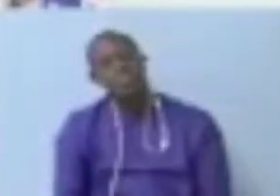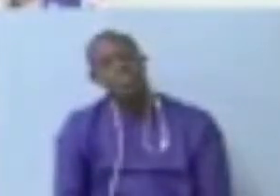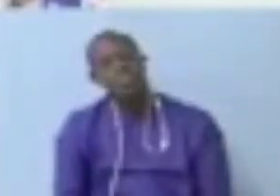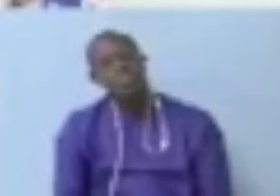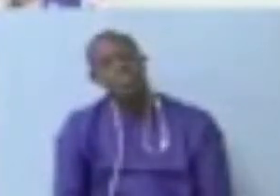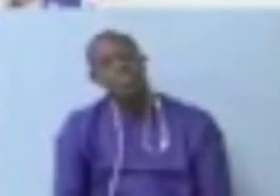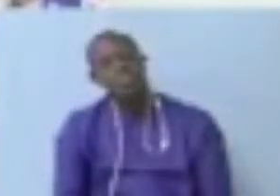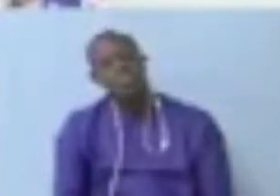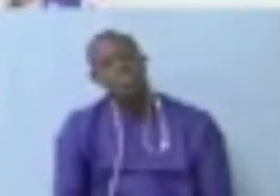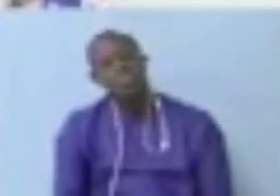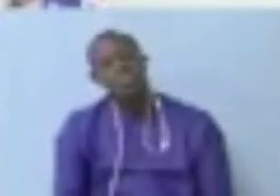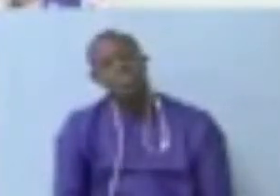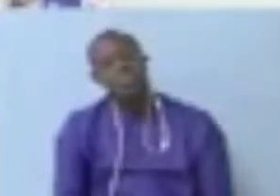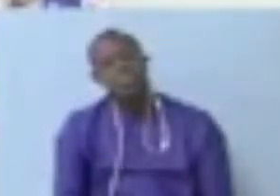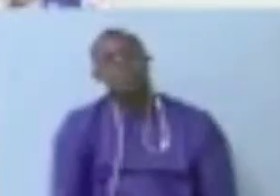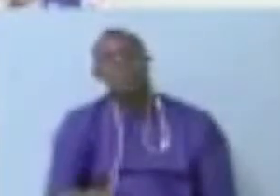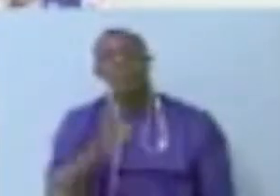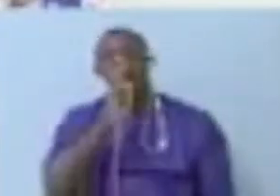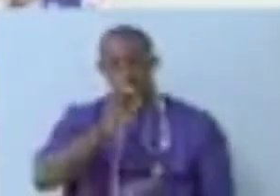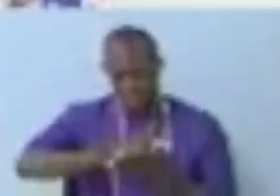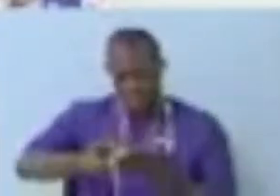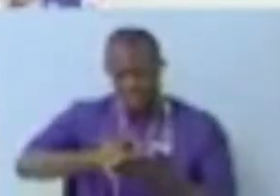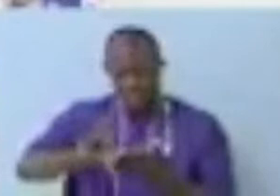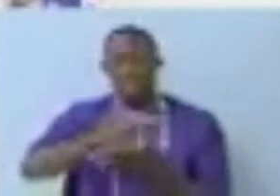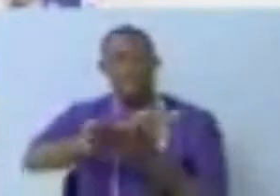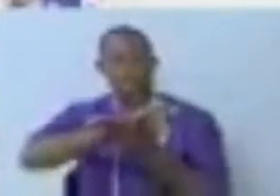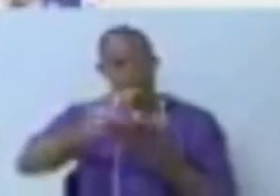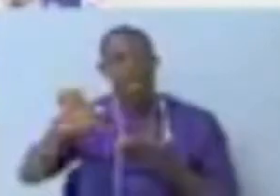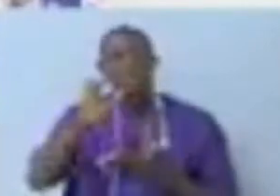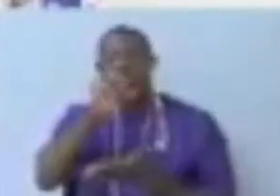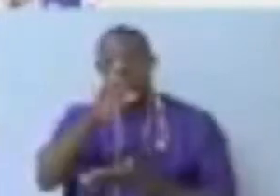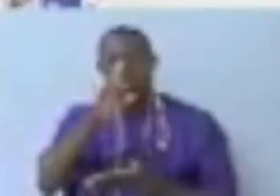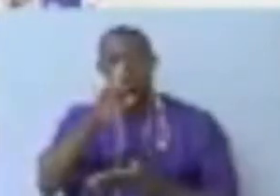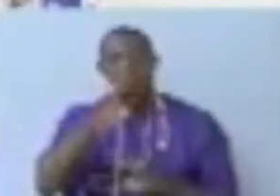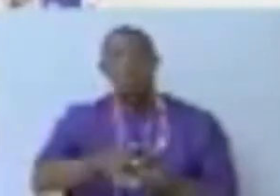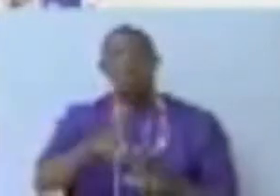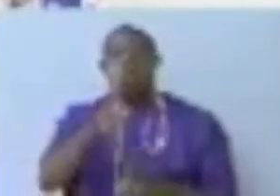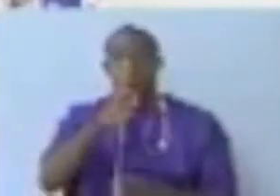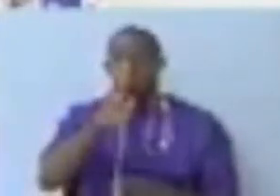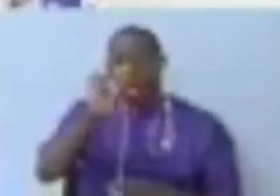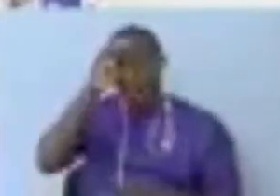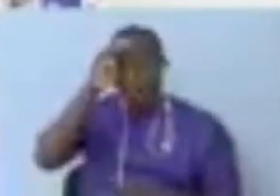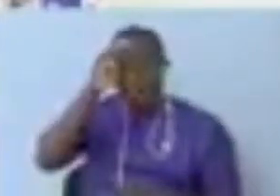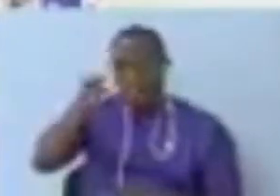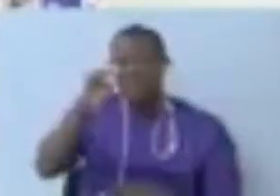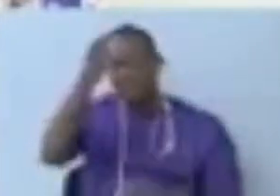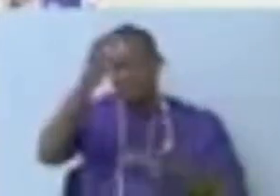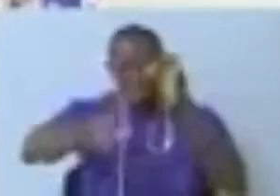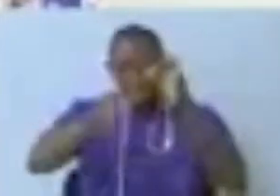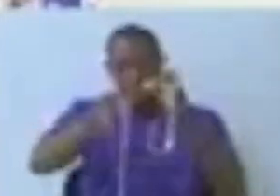The auto have clearly stated the Ministry of Justice. The Minister